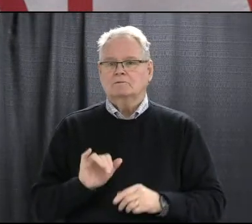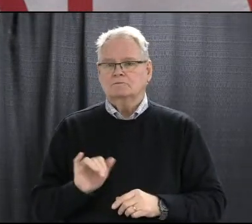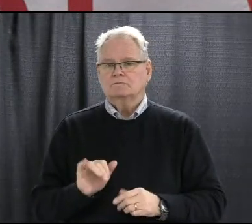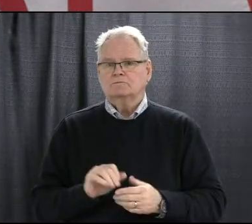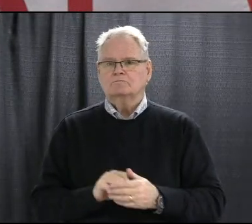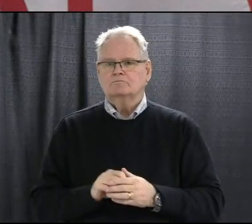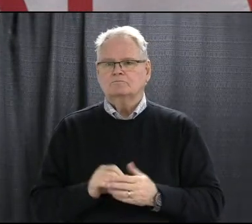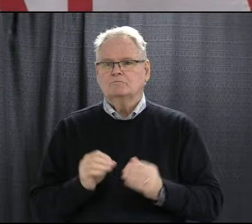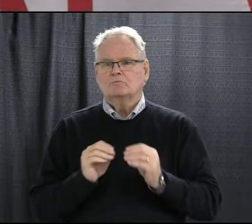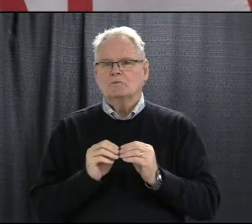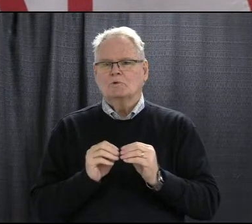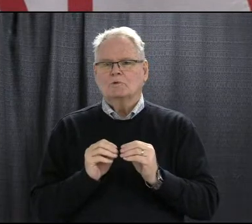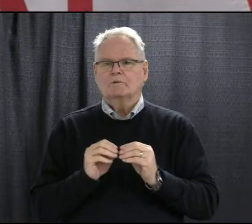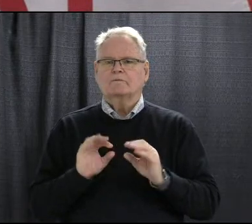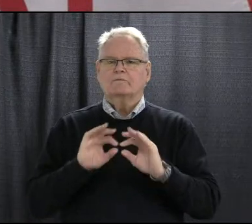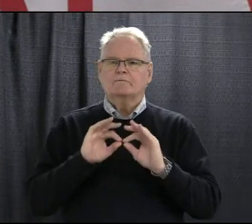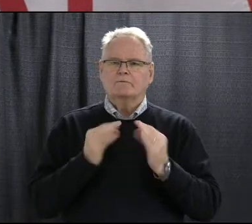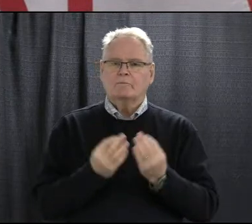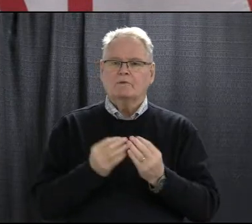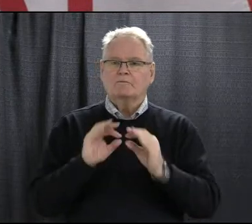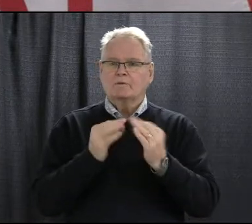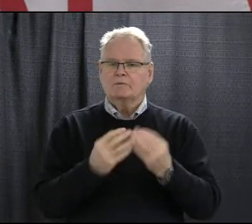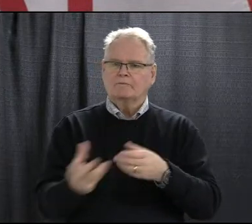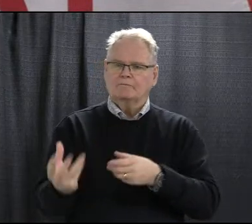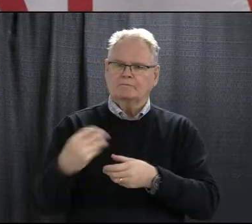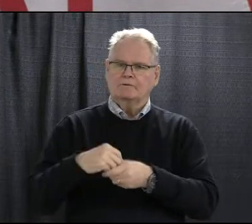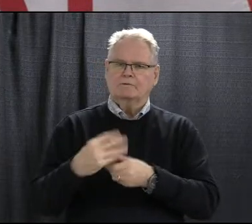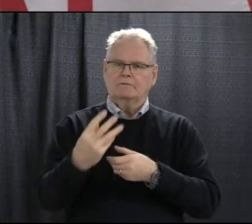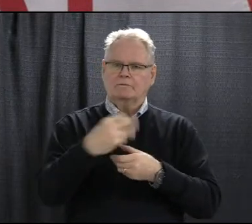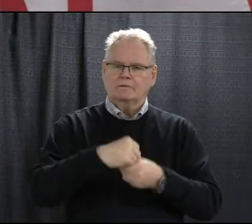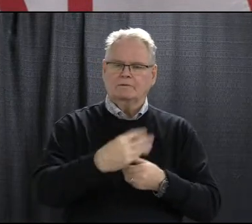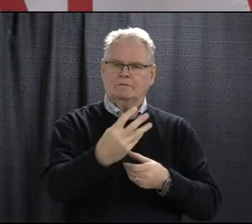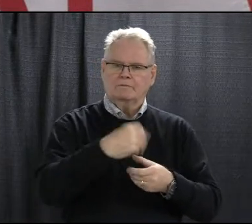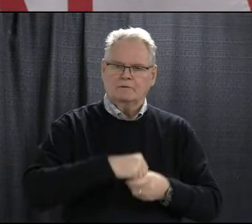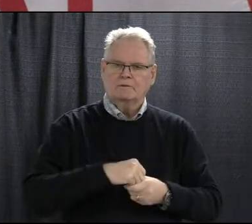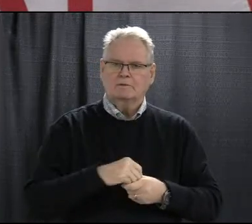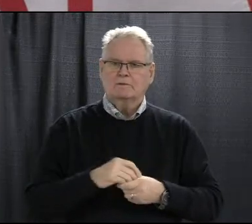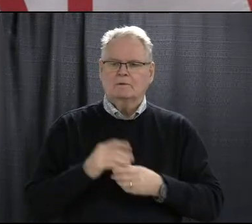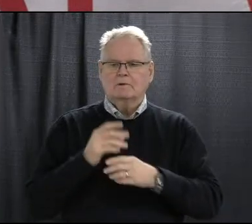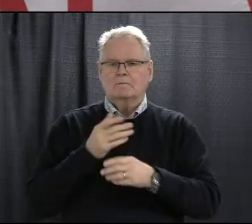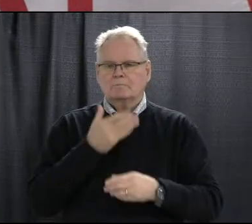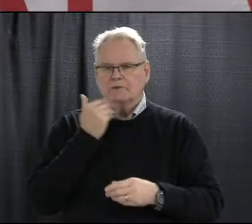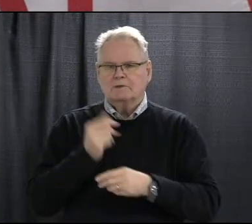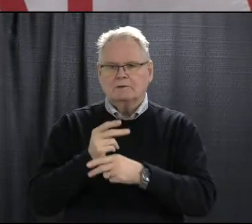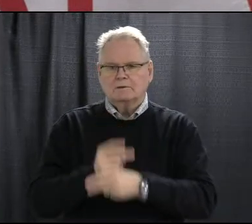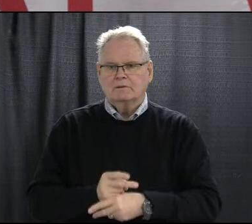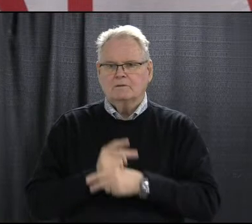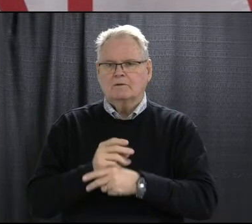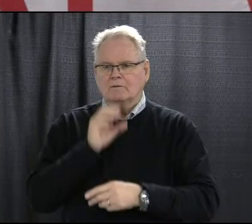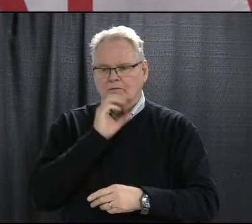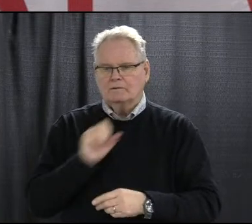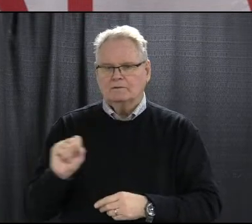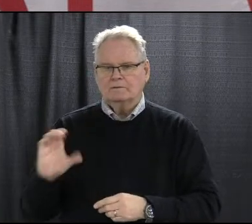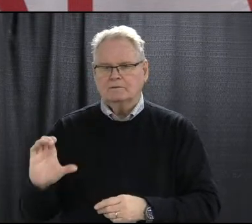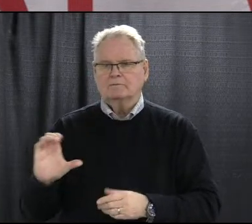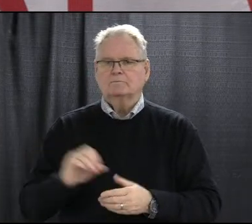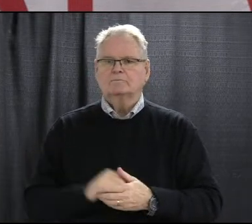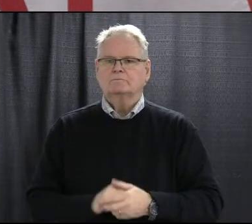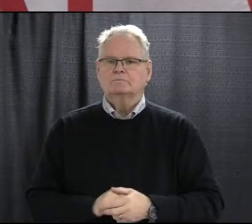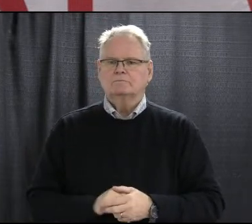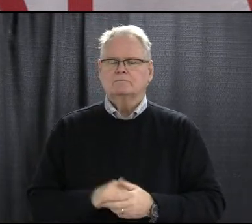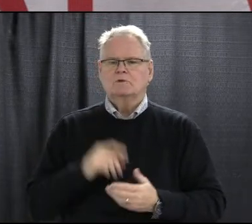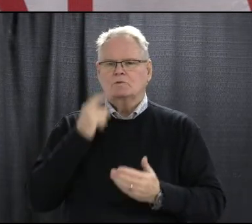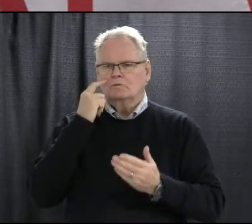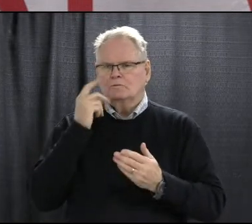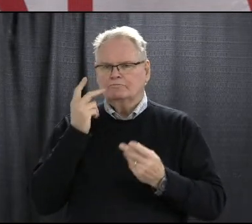and loved ones in the care of older adults. As I've noted, the senior-friendly emergency department